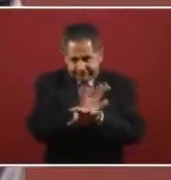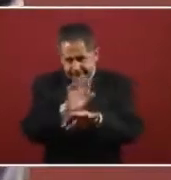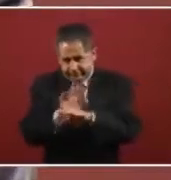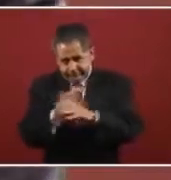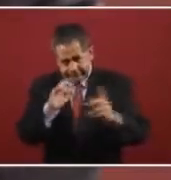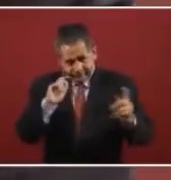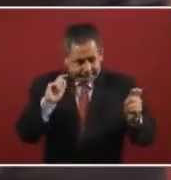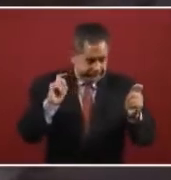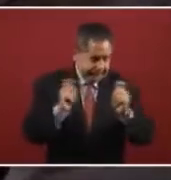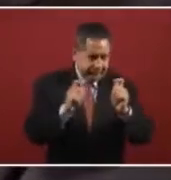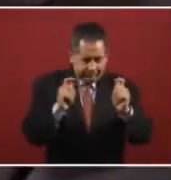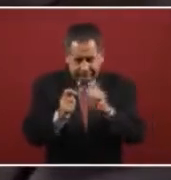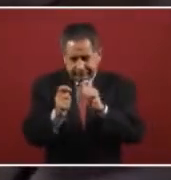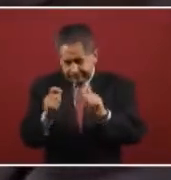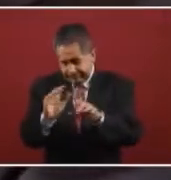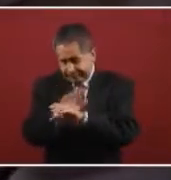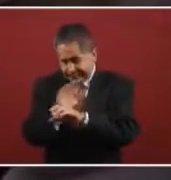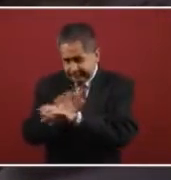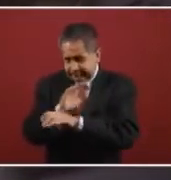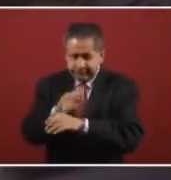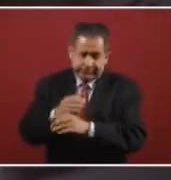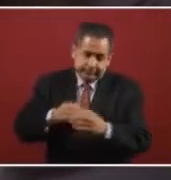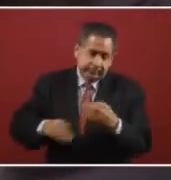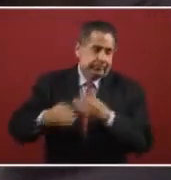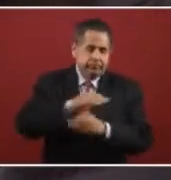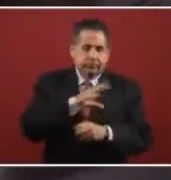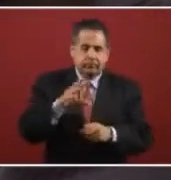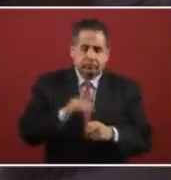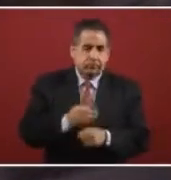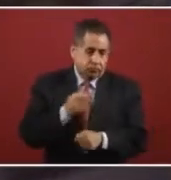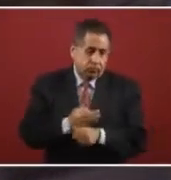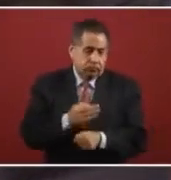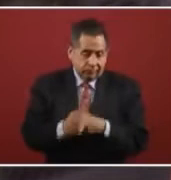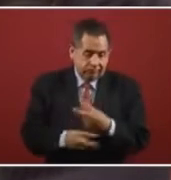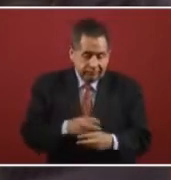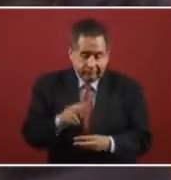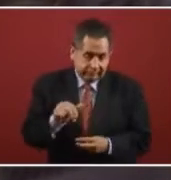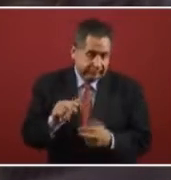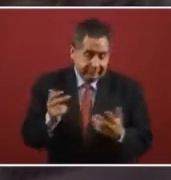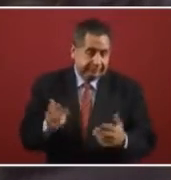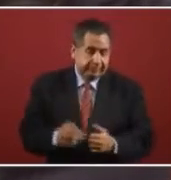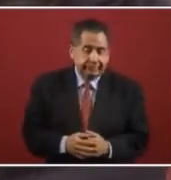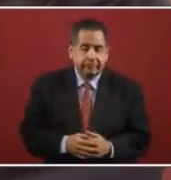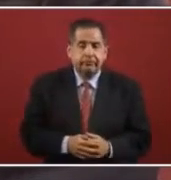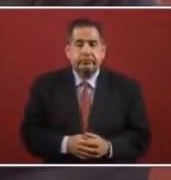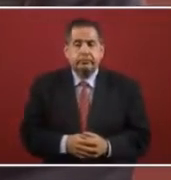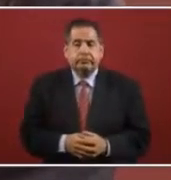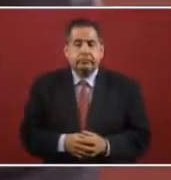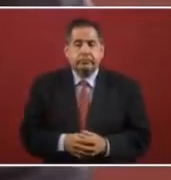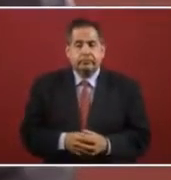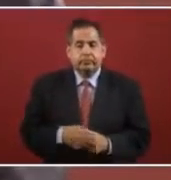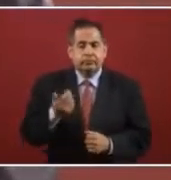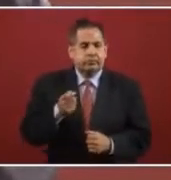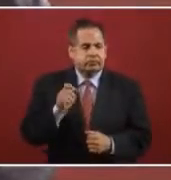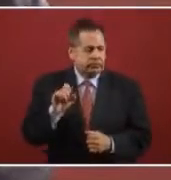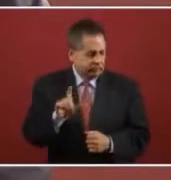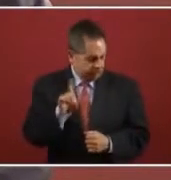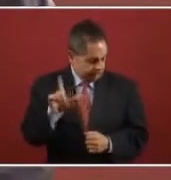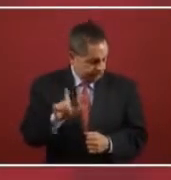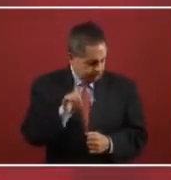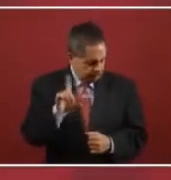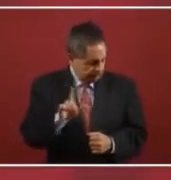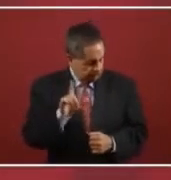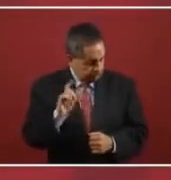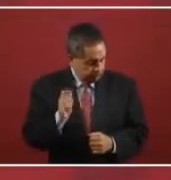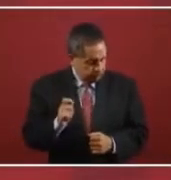the making ajuste. All the adjustments. Estamos en eso. We are doing that. El lunes tengo on